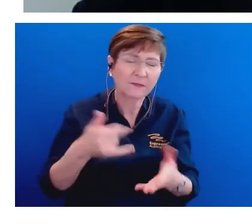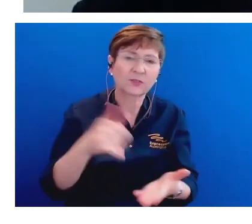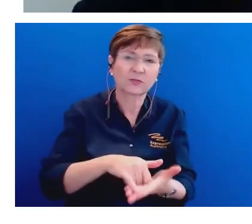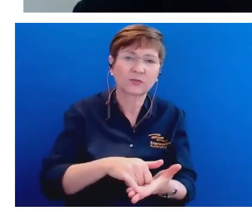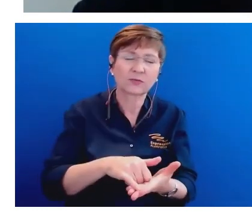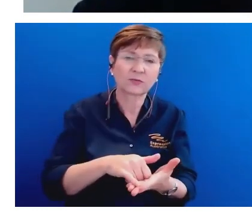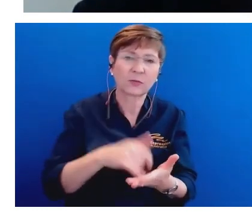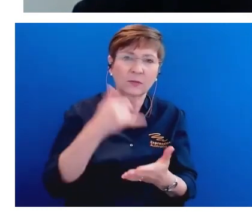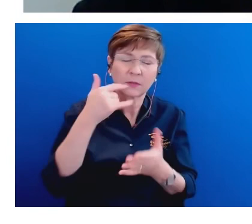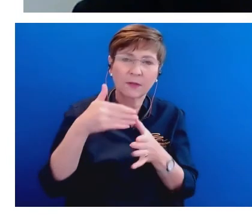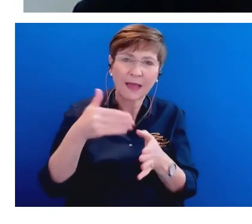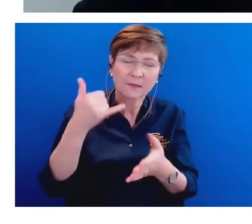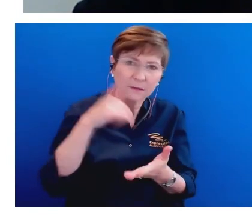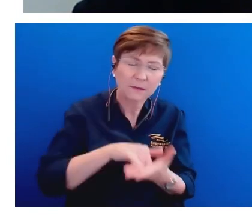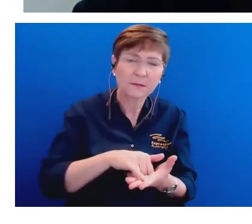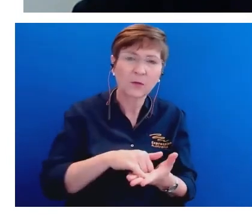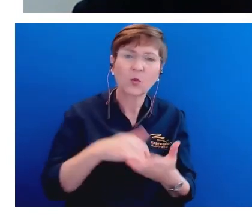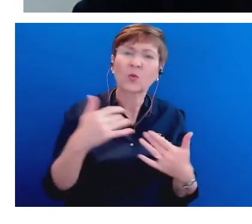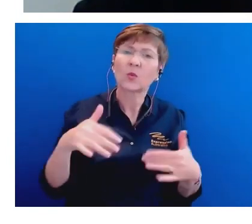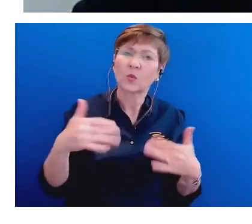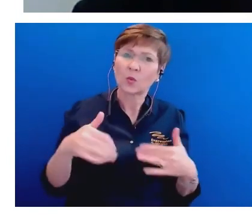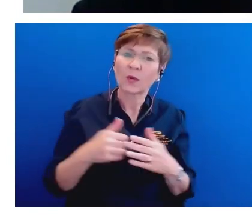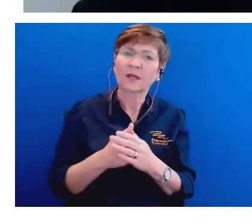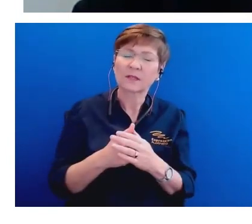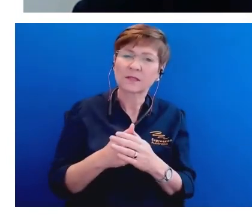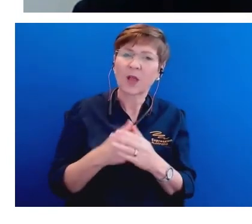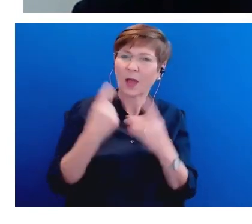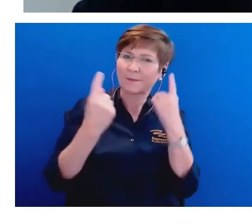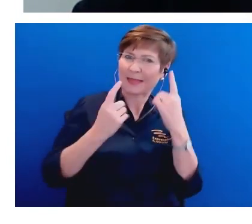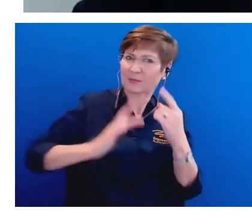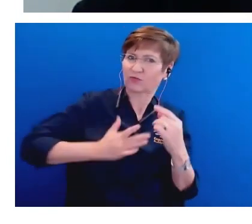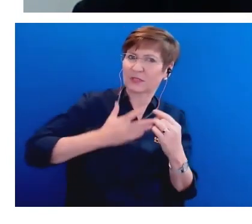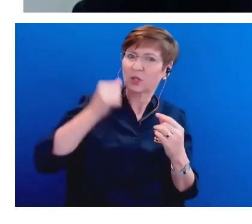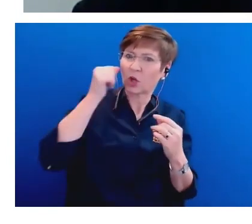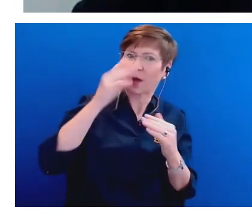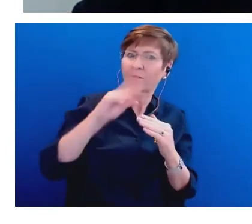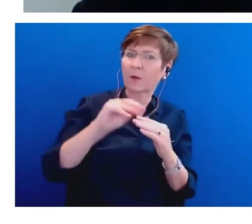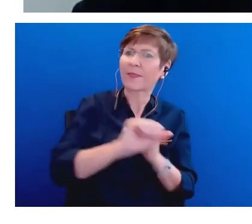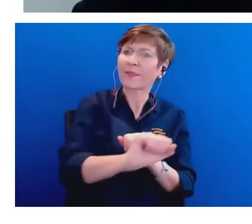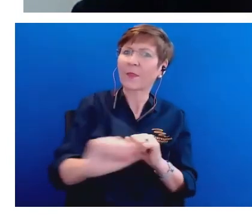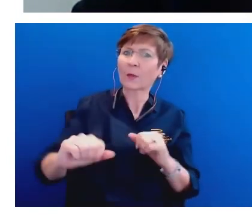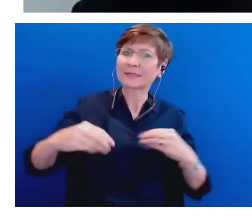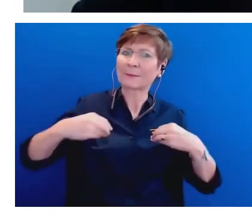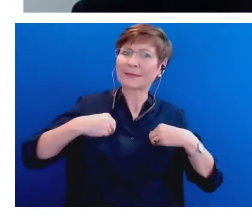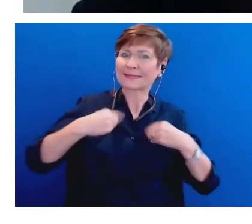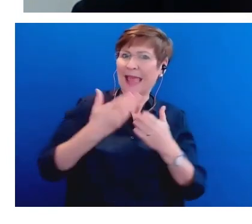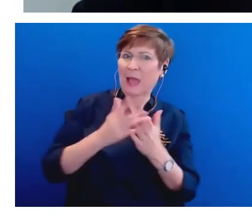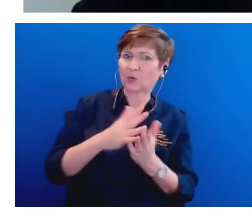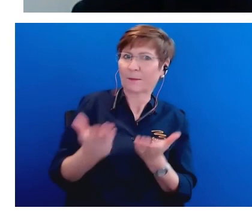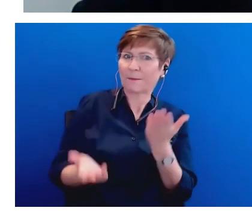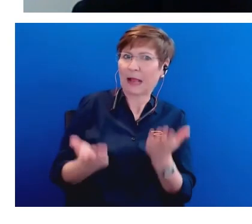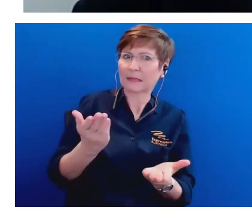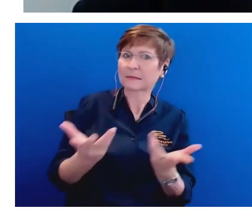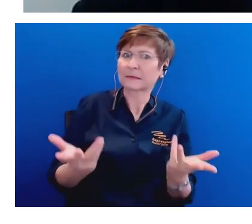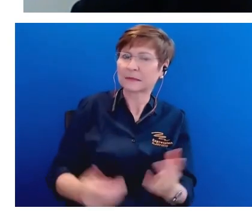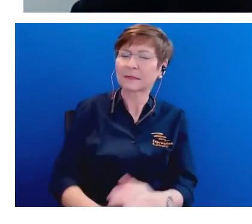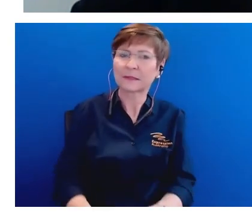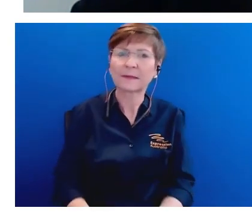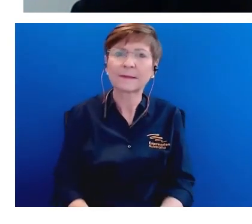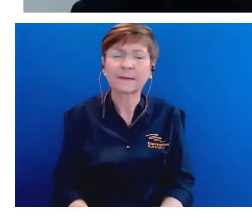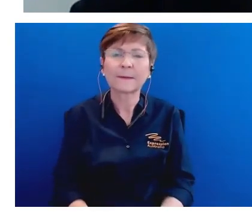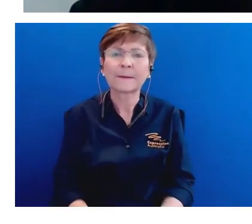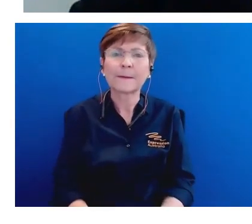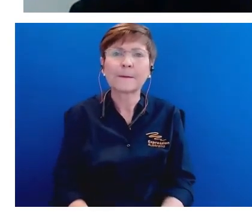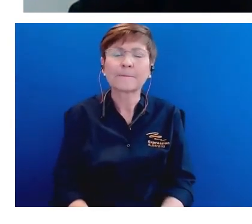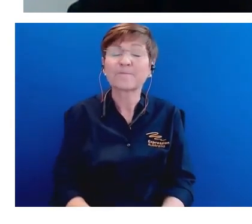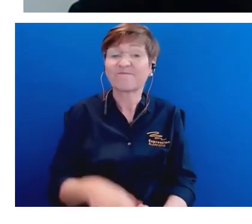but that I would be really interested to see how the companies are figuring out how to balance that. Yeah, certainly